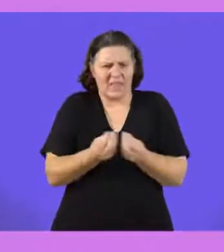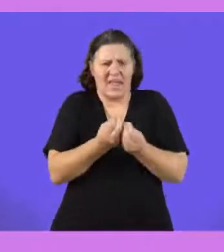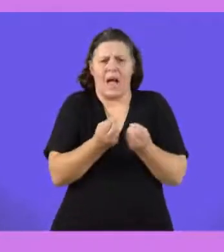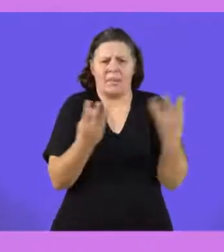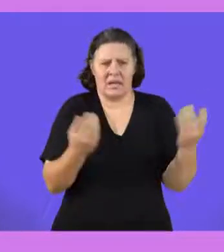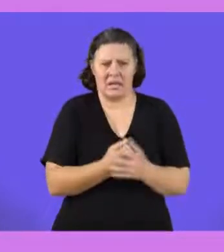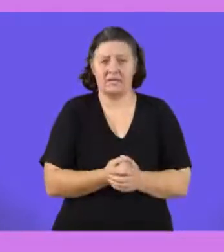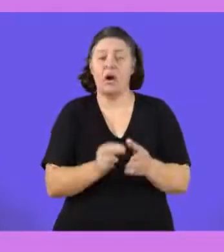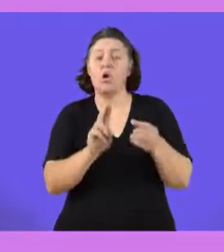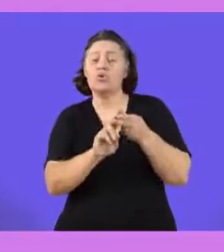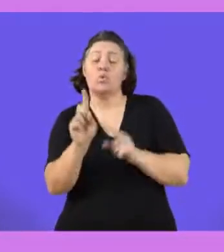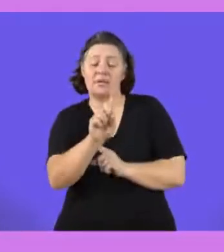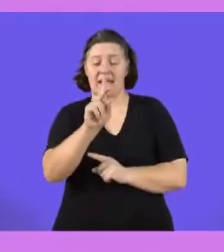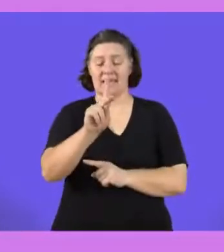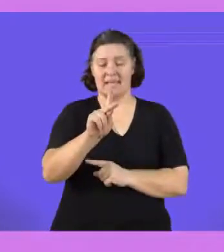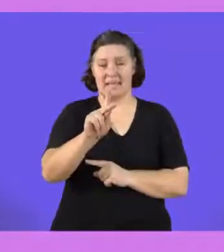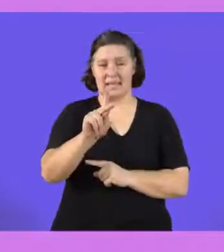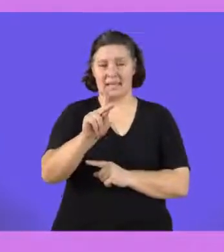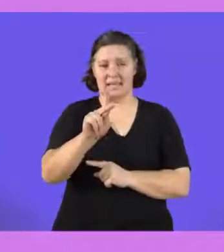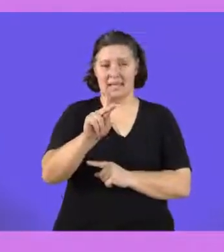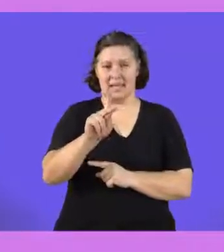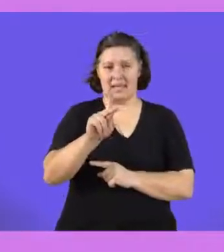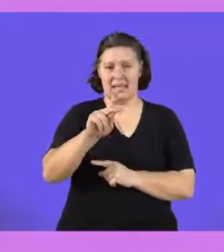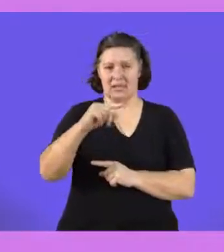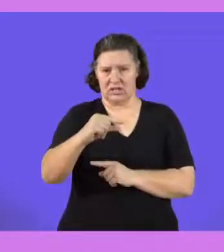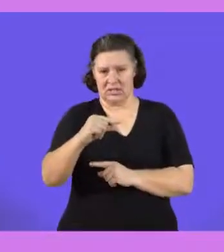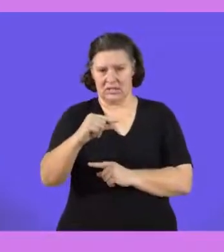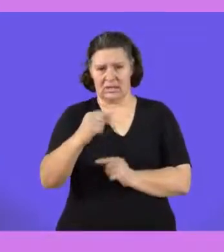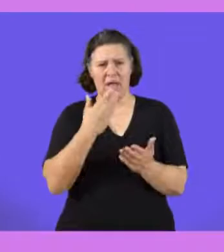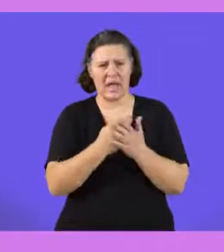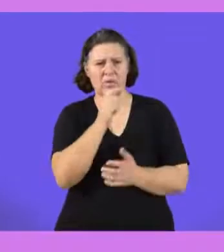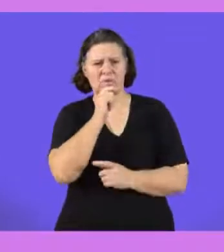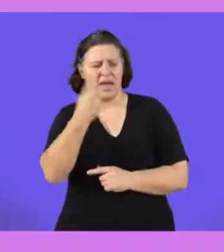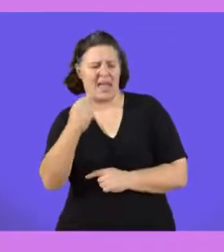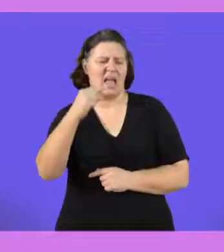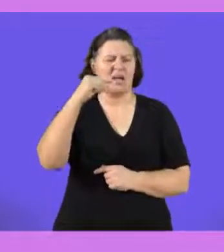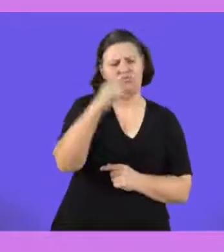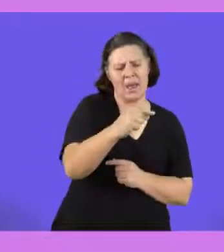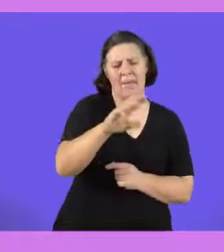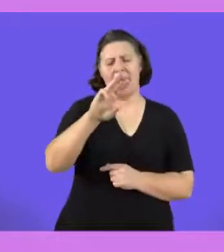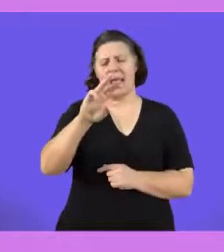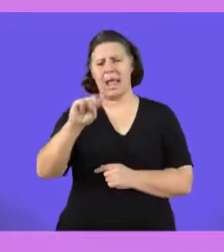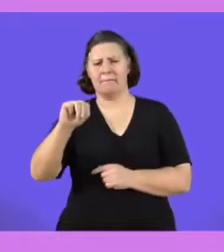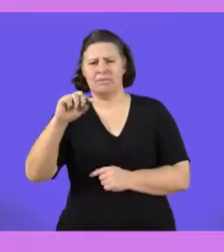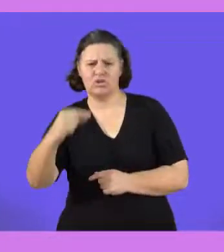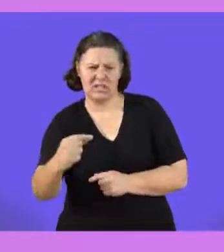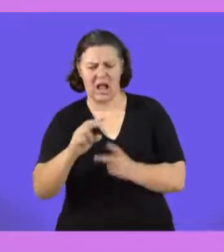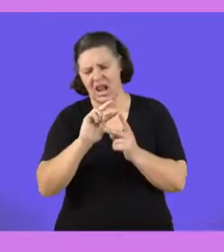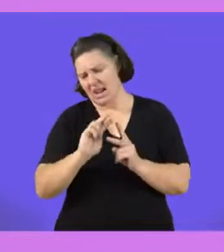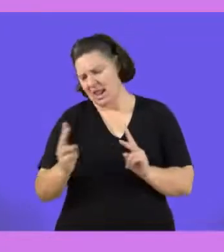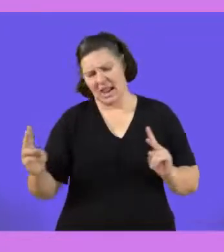Then the basic unit of weight is kilogram. And we all know that we can use other units such as grams,